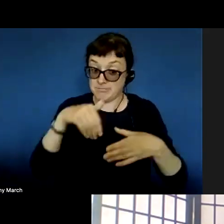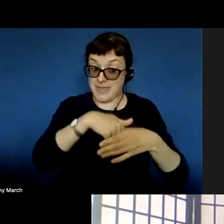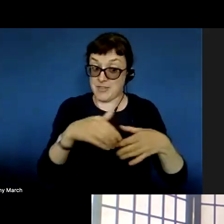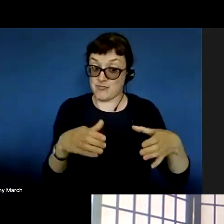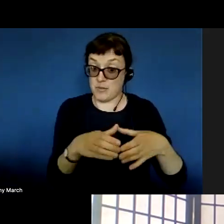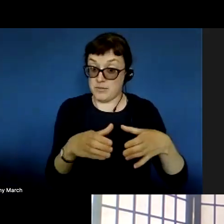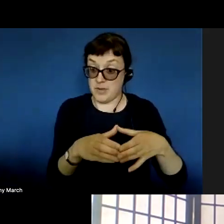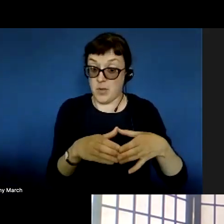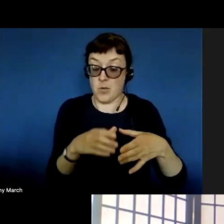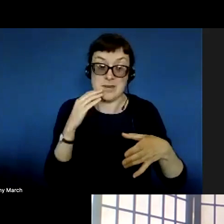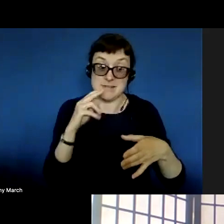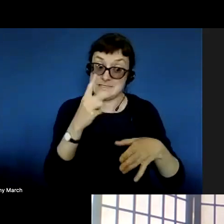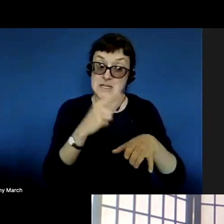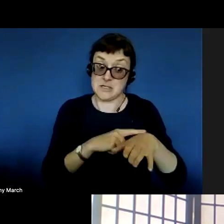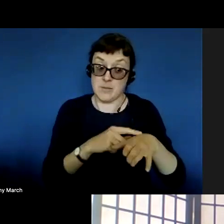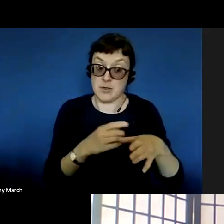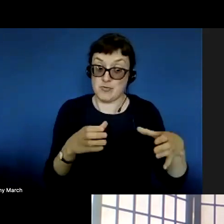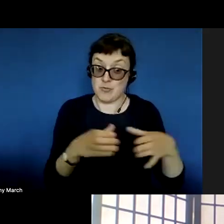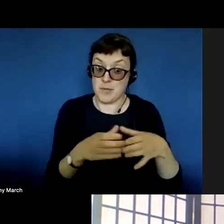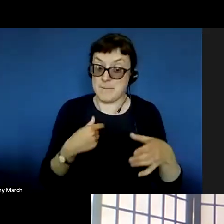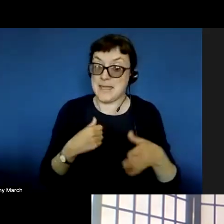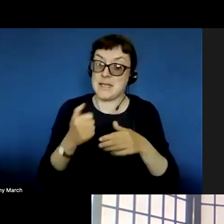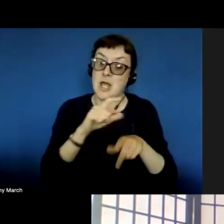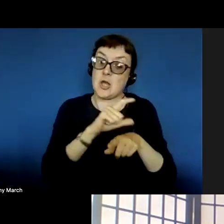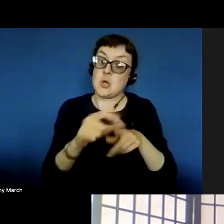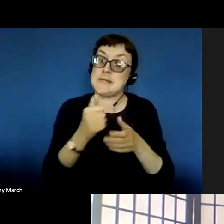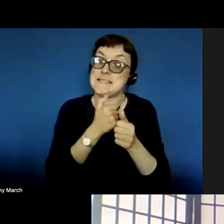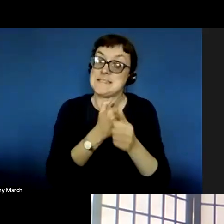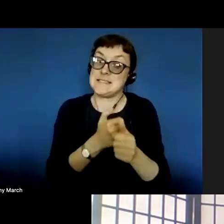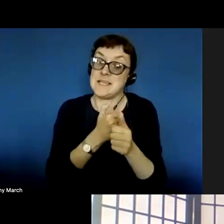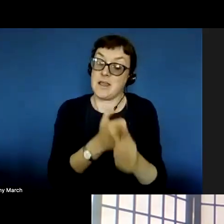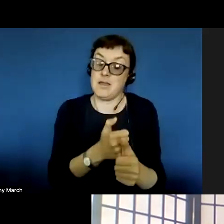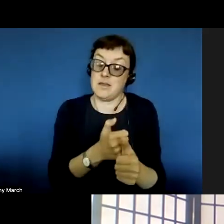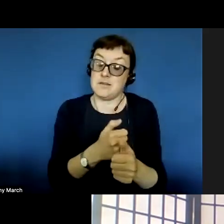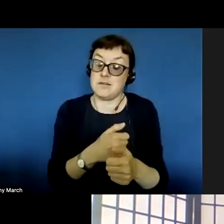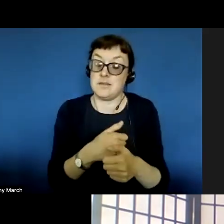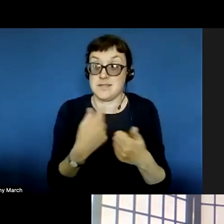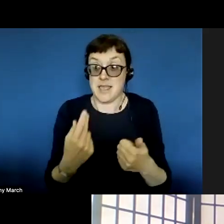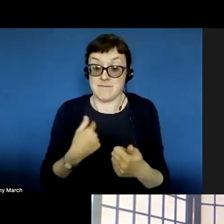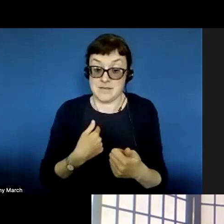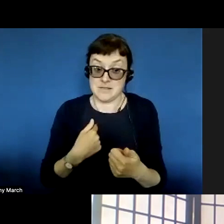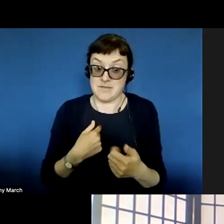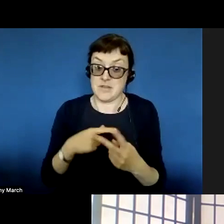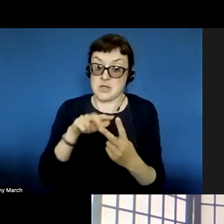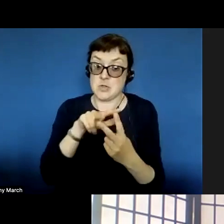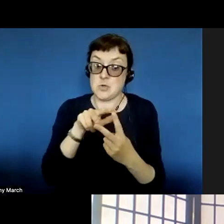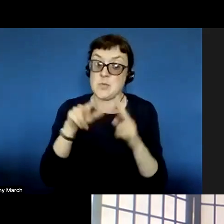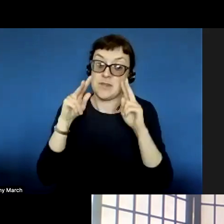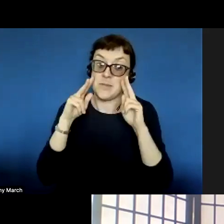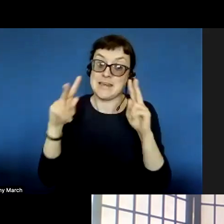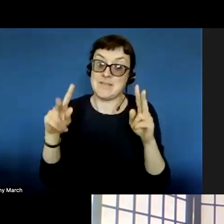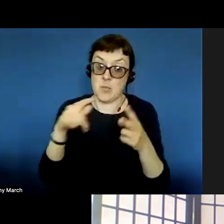when they ran the group the second time, I was the course assistant for the group. So I had two very different perspectives.